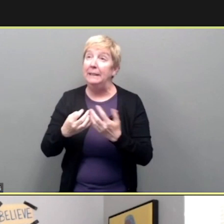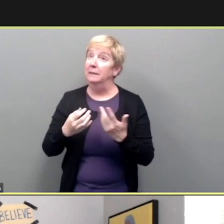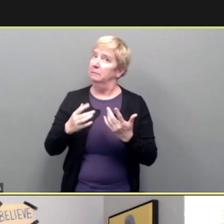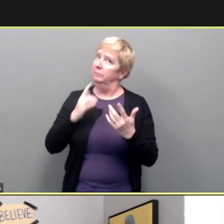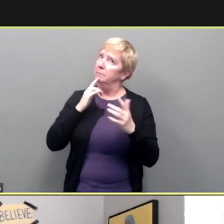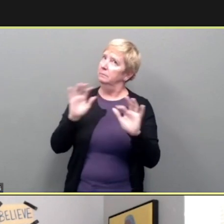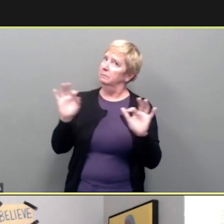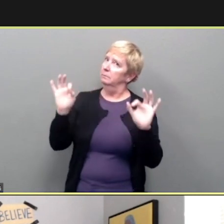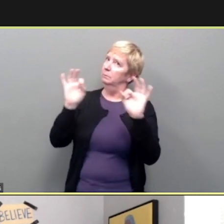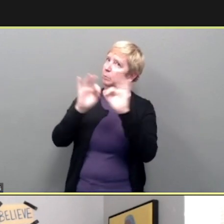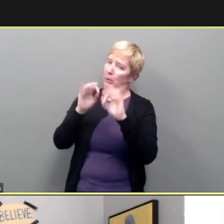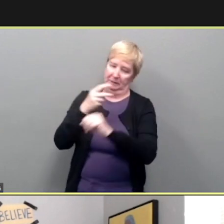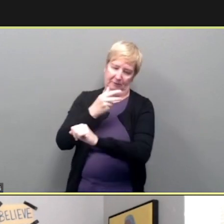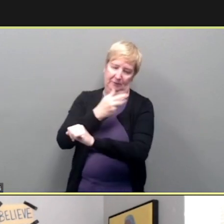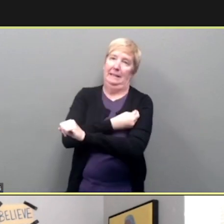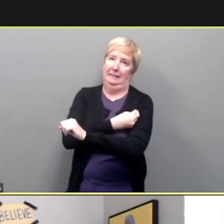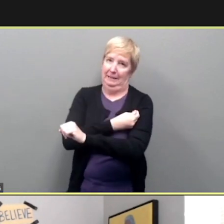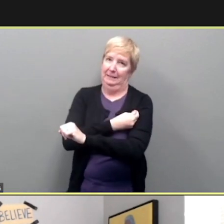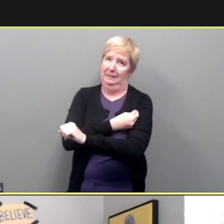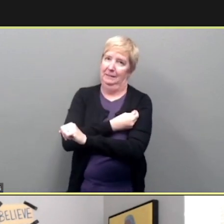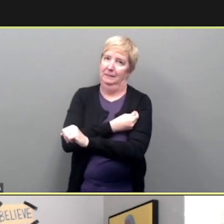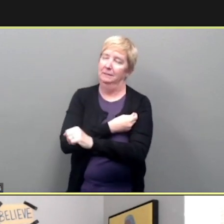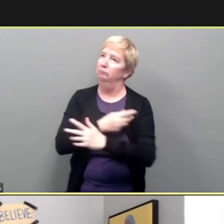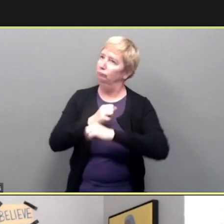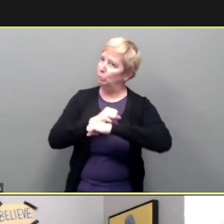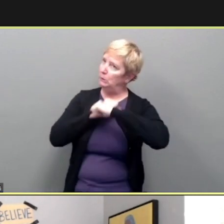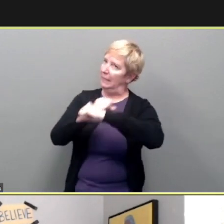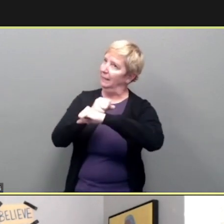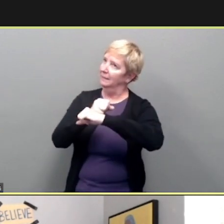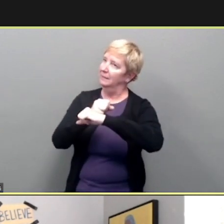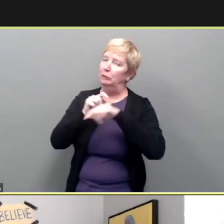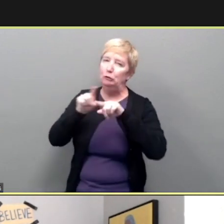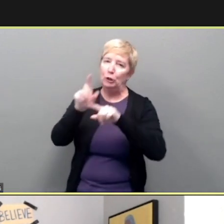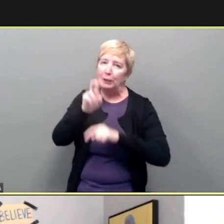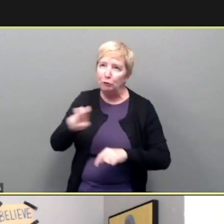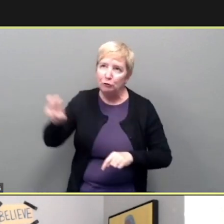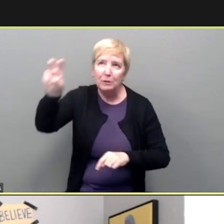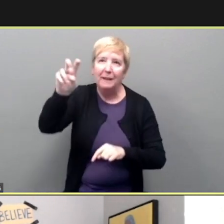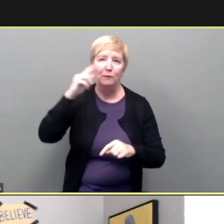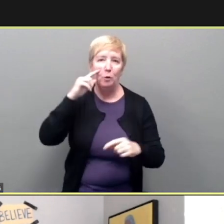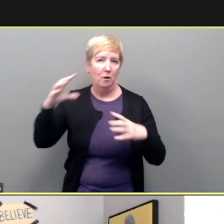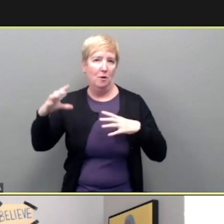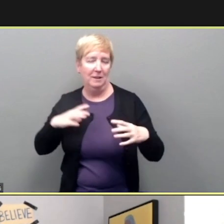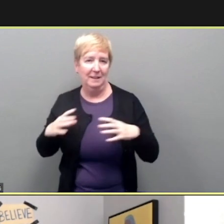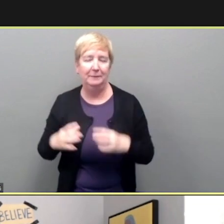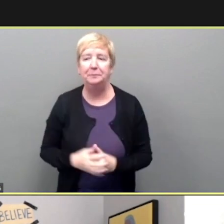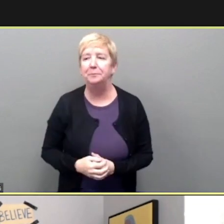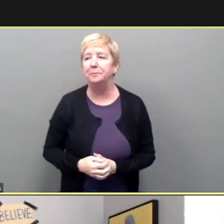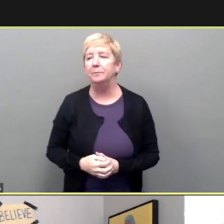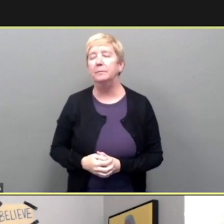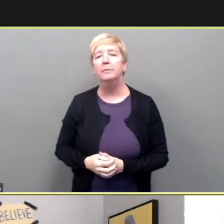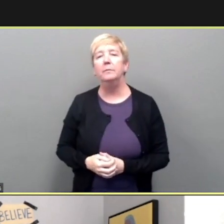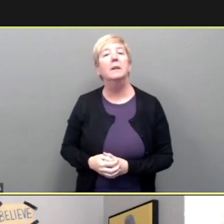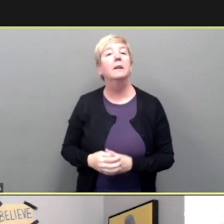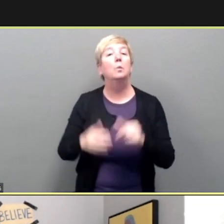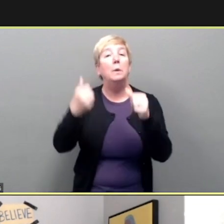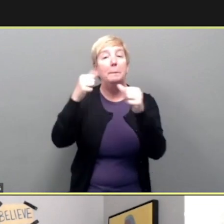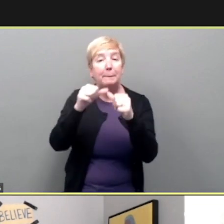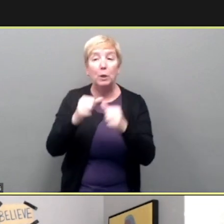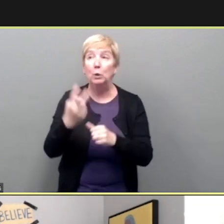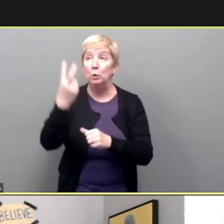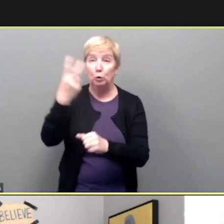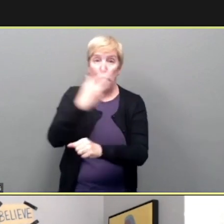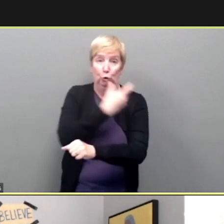vaccinated will help with getting them fully protected. So just remember that it's 2 doses, 3 weeks apart for